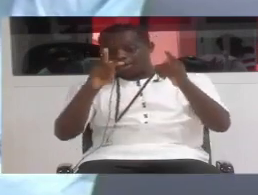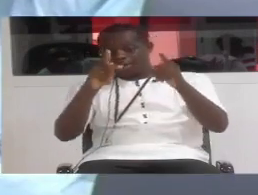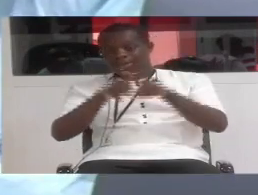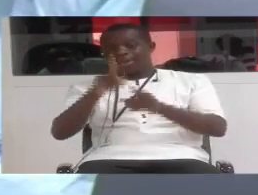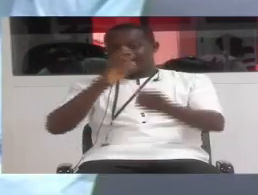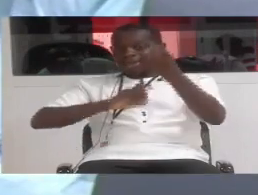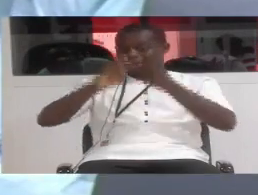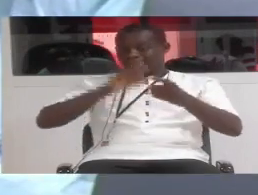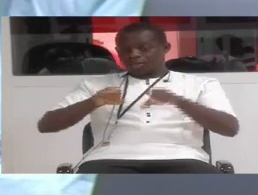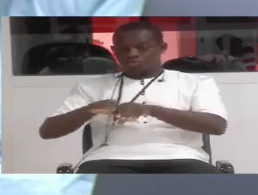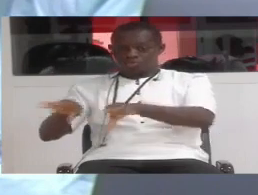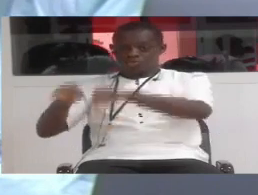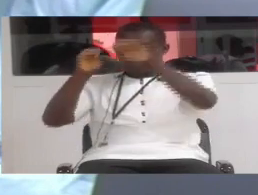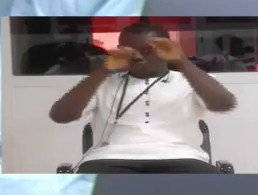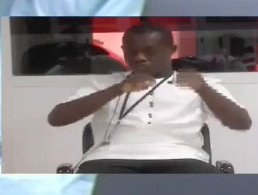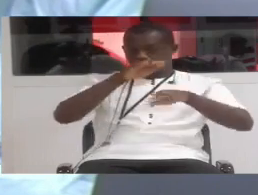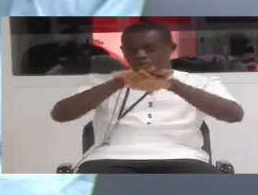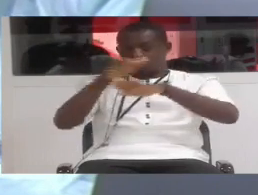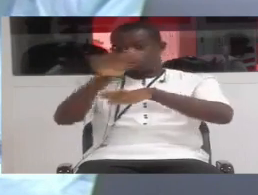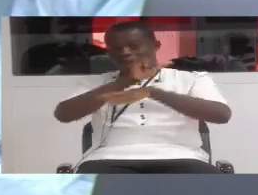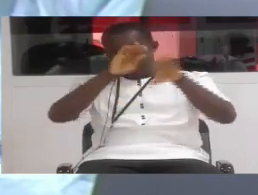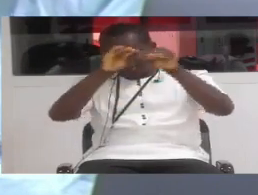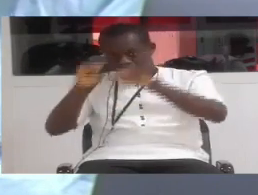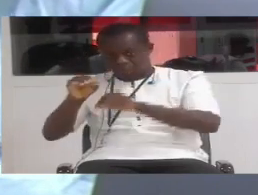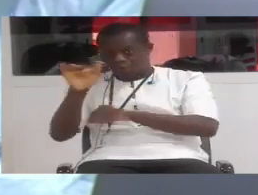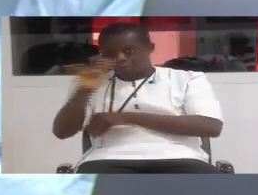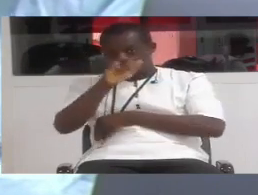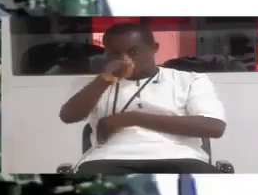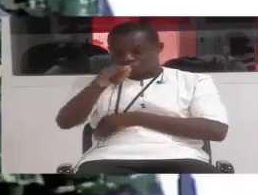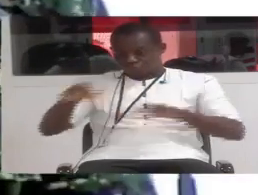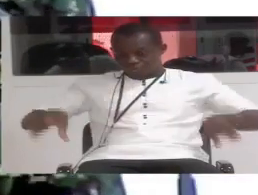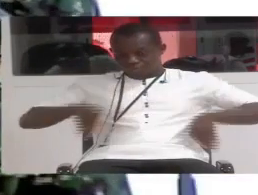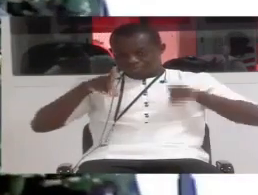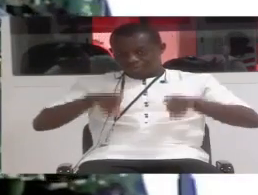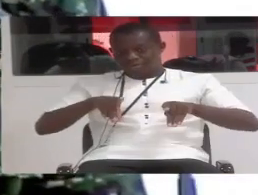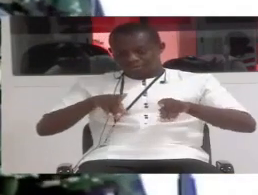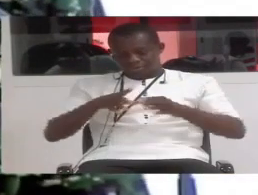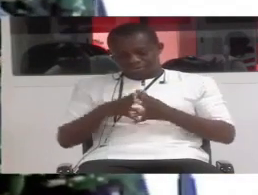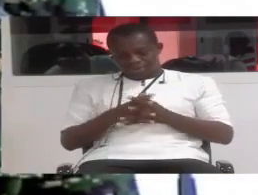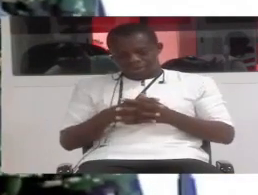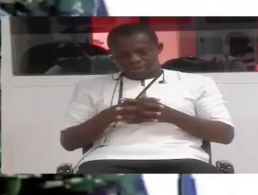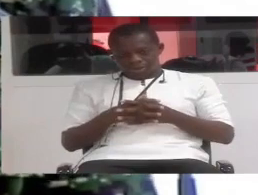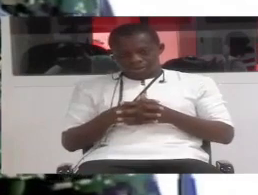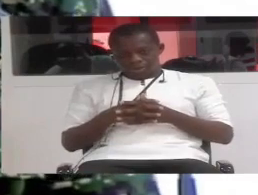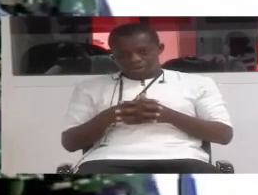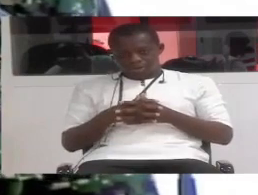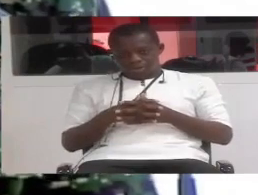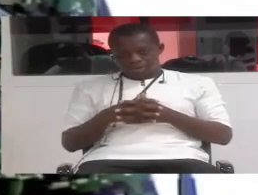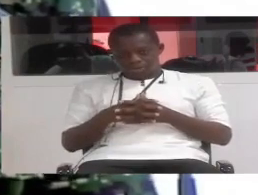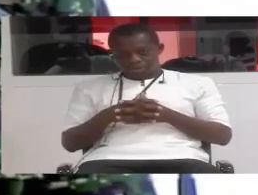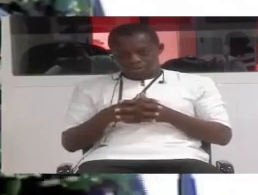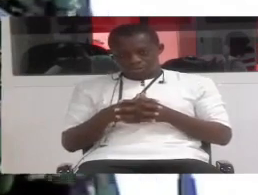another operation in which you participated. Legui nañ dem ci leneen jëf jo xamné yow téw nga fa